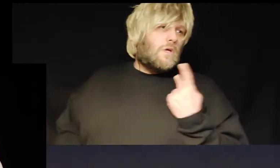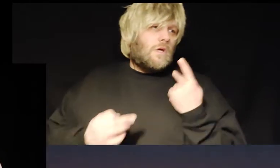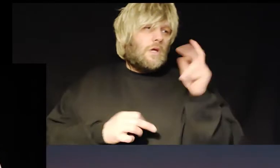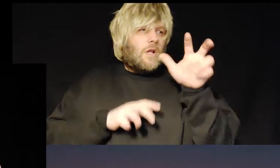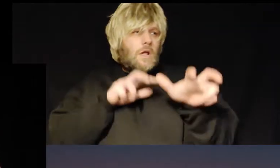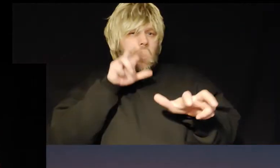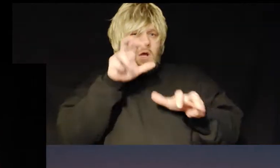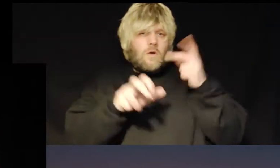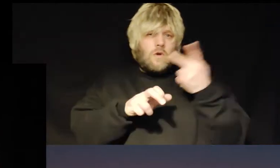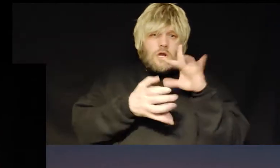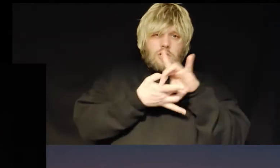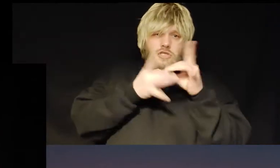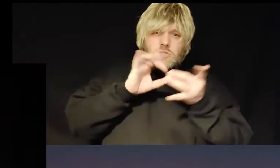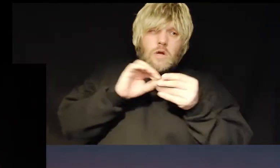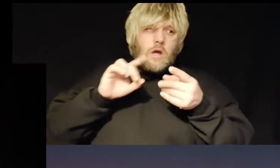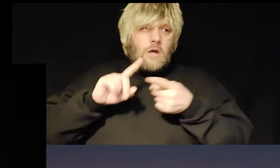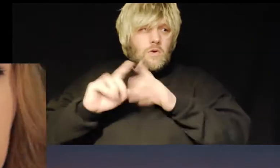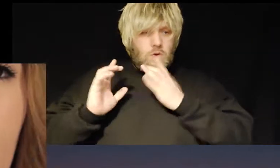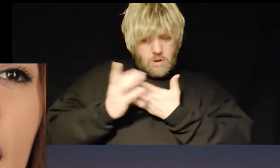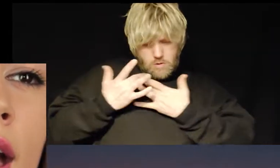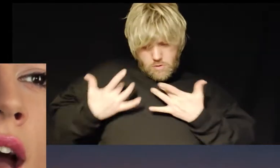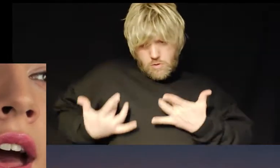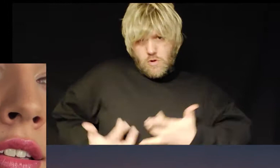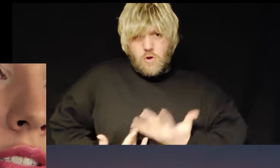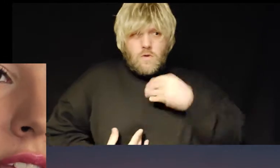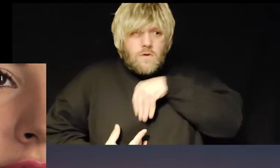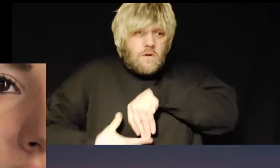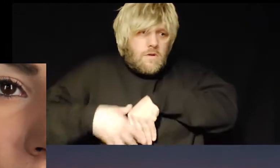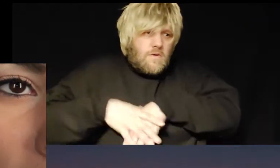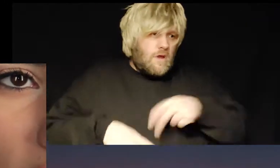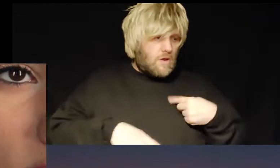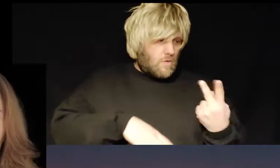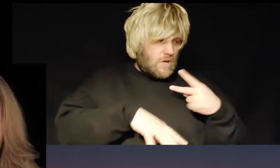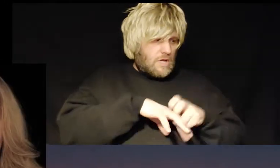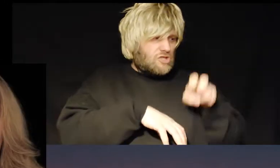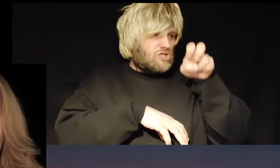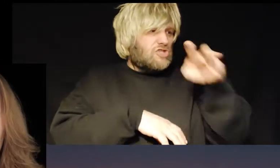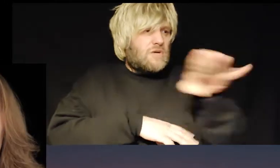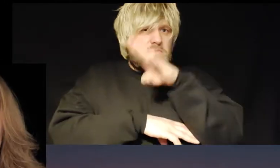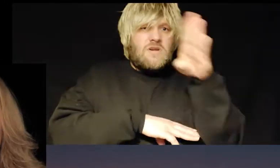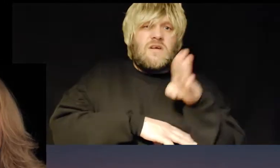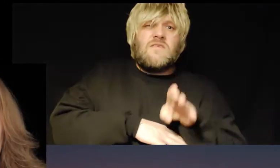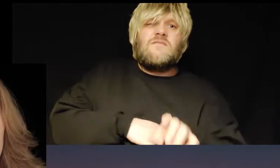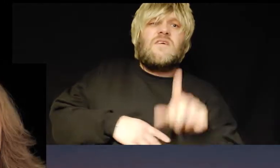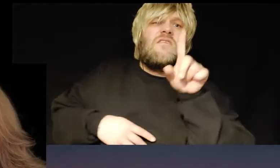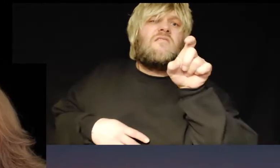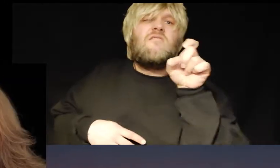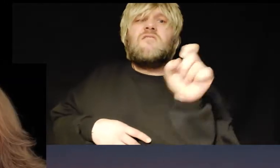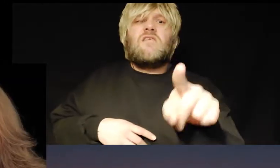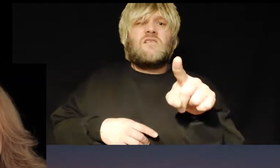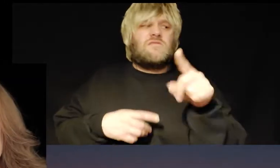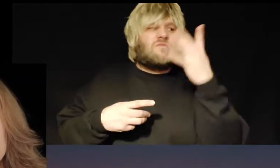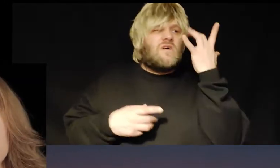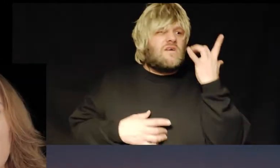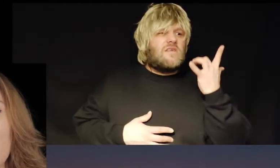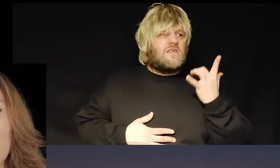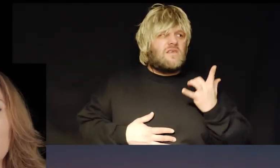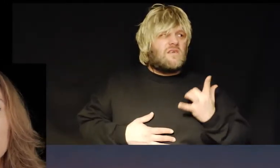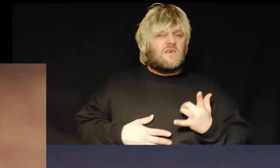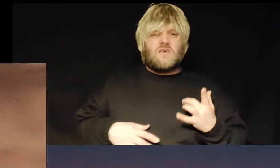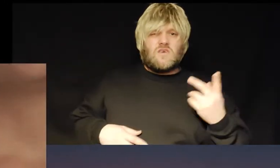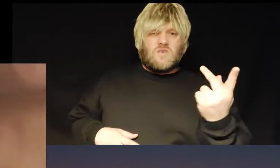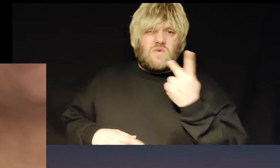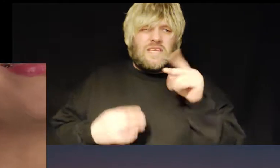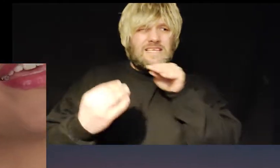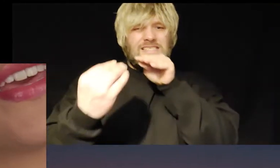We cloud, we chained, our hearts in vain, we jumped, never asking why